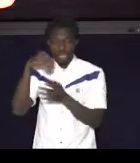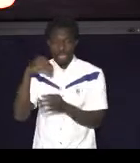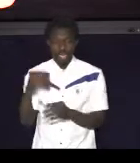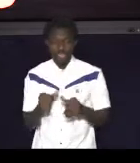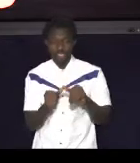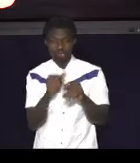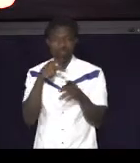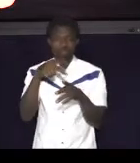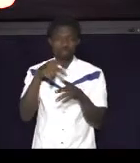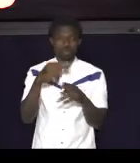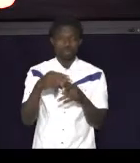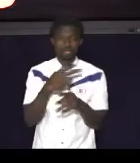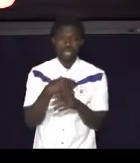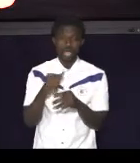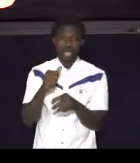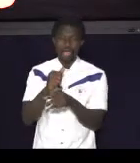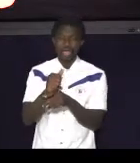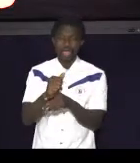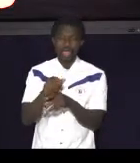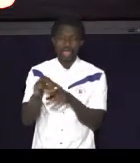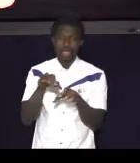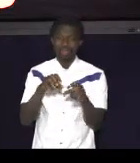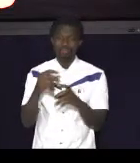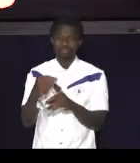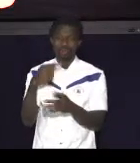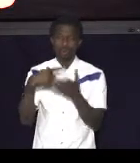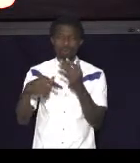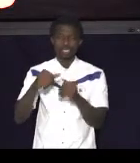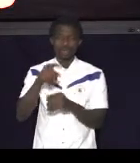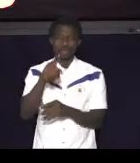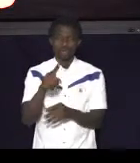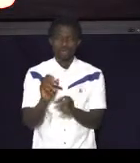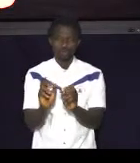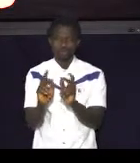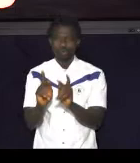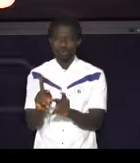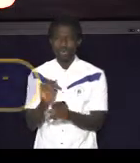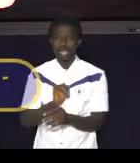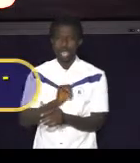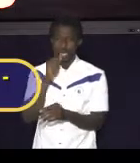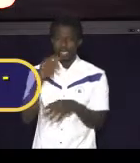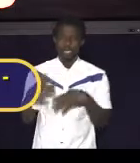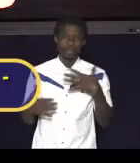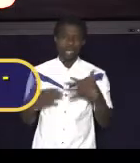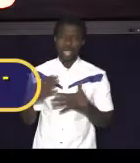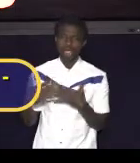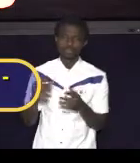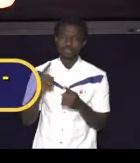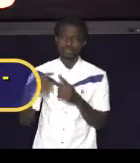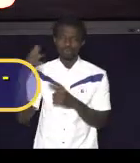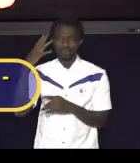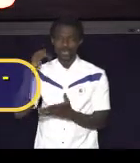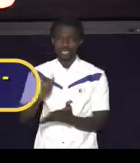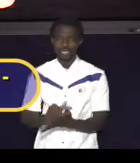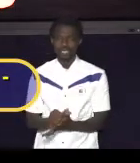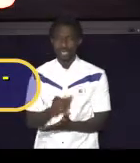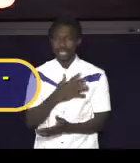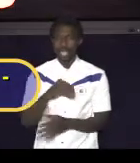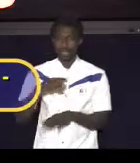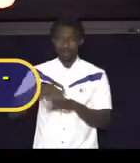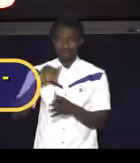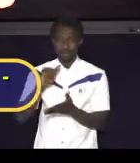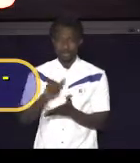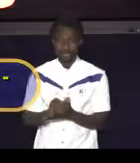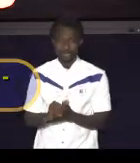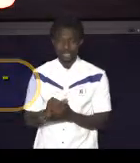pronouns and adverbs. What about you? Okay, I am happy. I'm happy to hear that. And on that